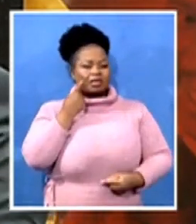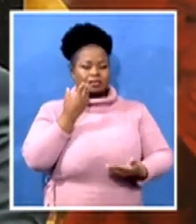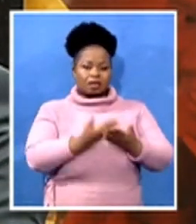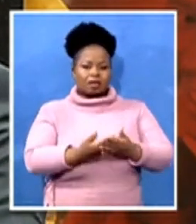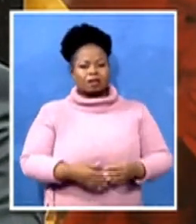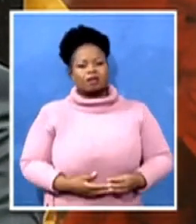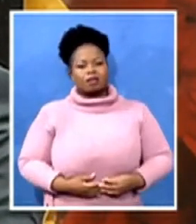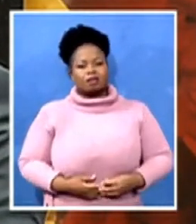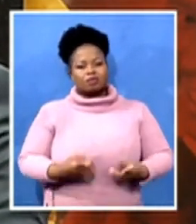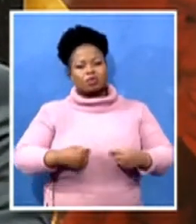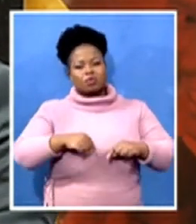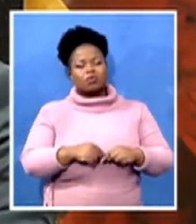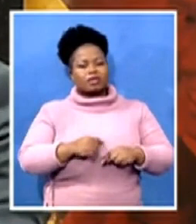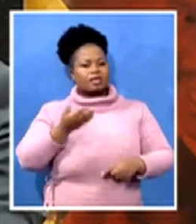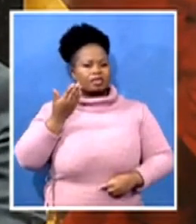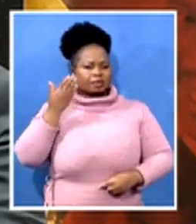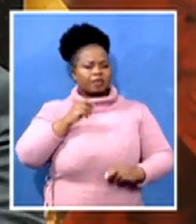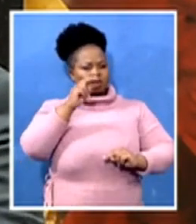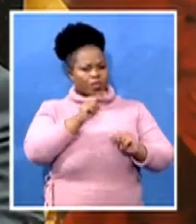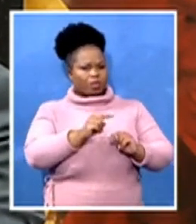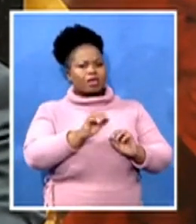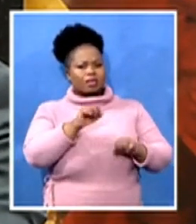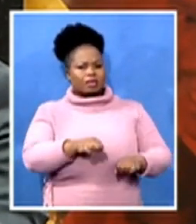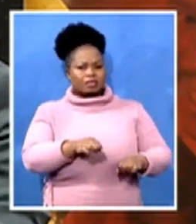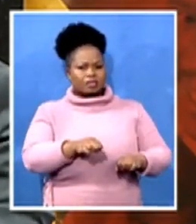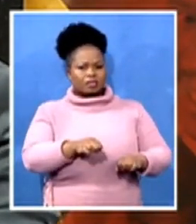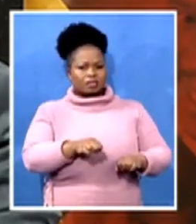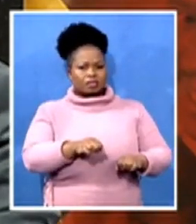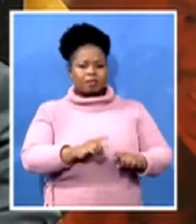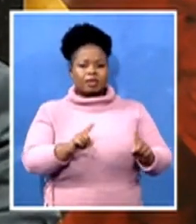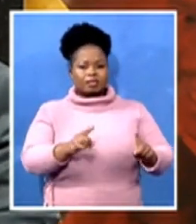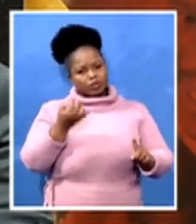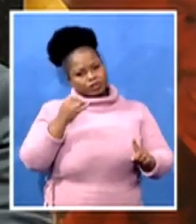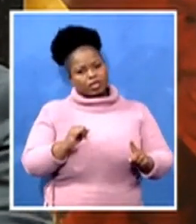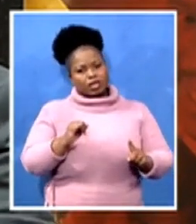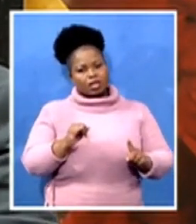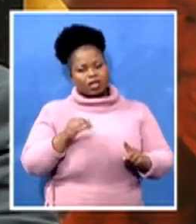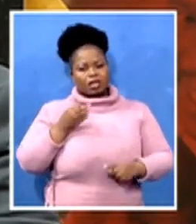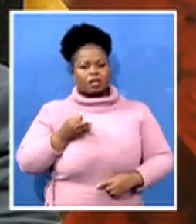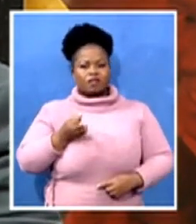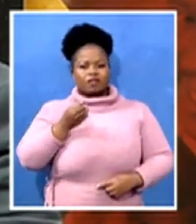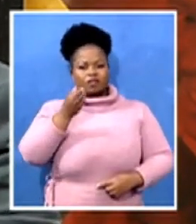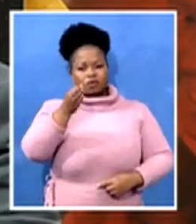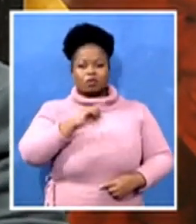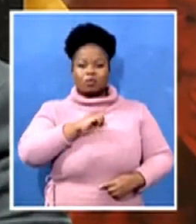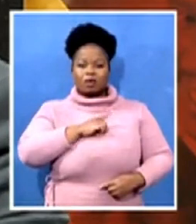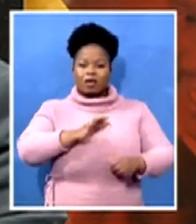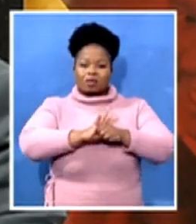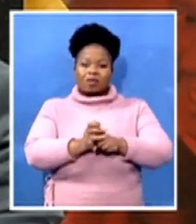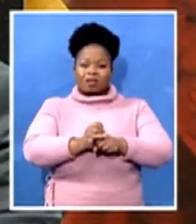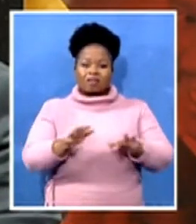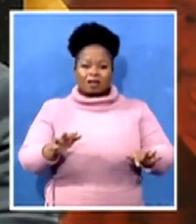zenkamnkam, kwaye nangoku singakwazi. Le ntsholongwane ihamba nokuhamba komntu. Xa